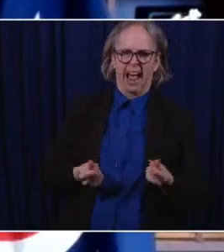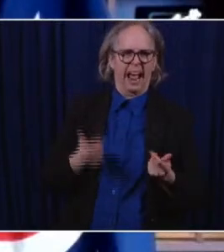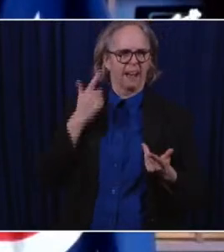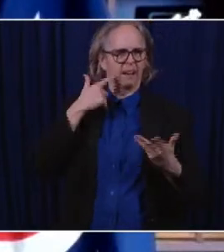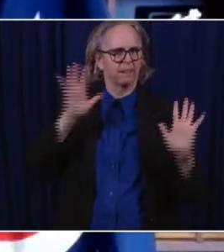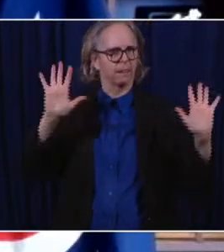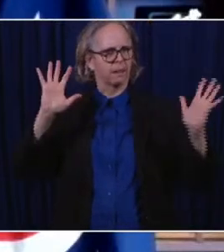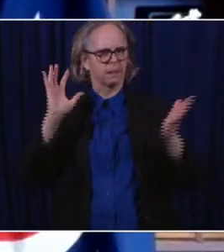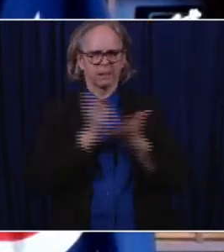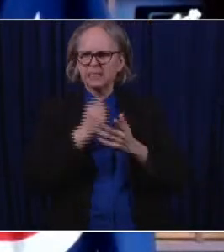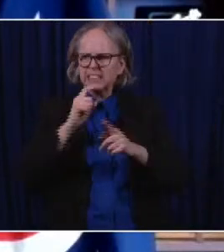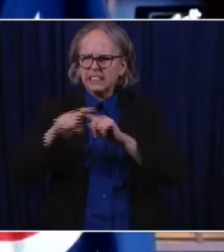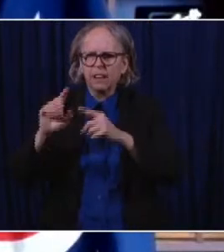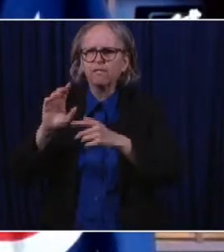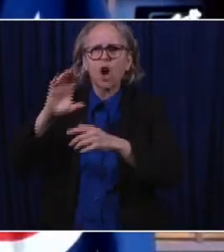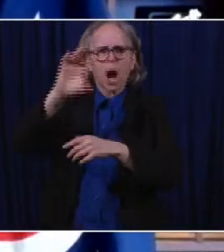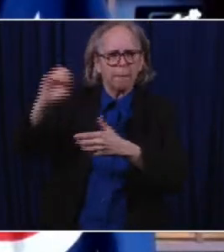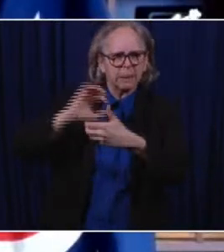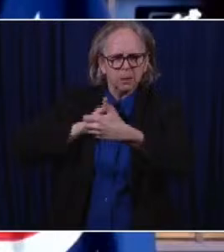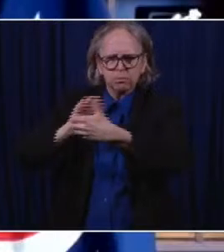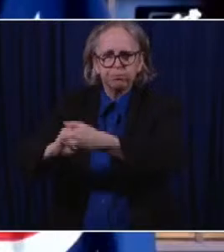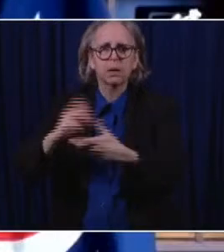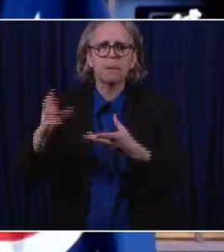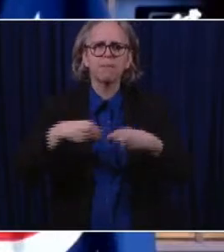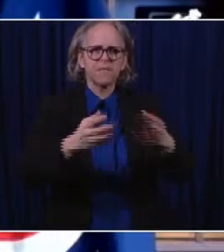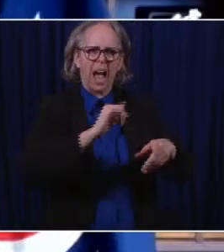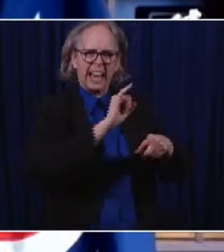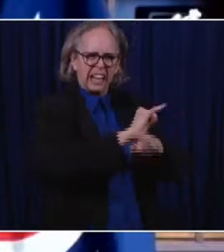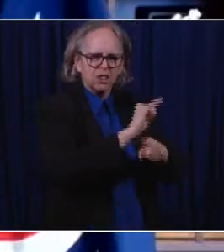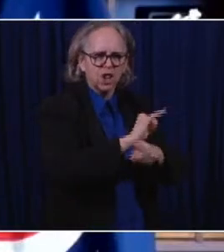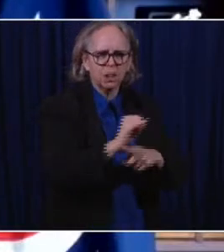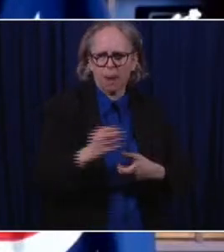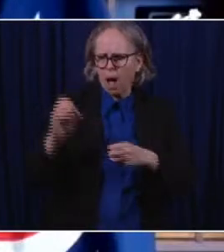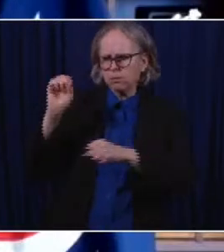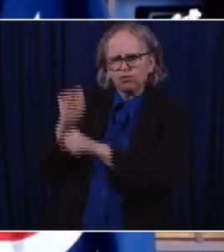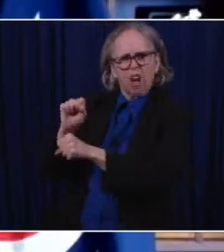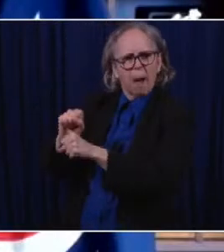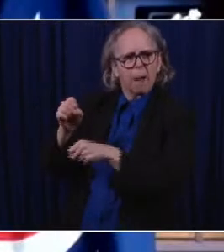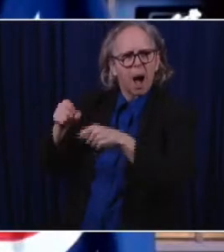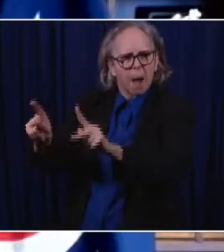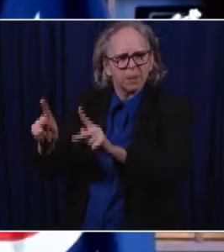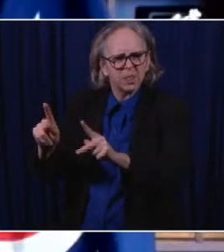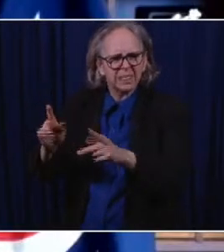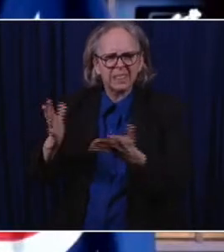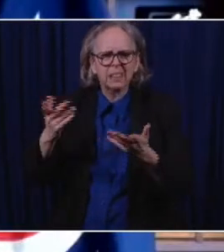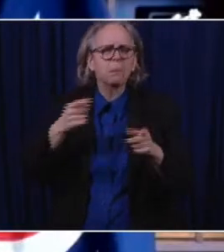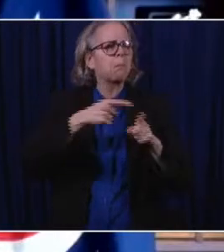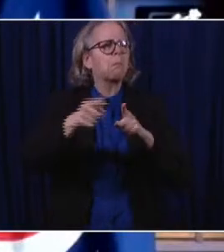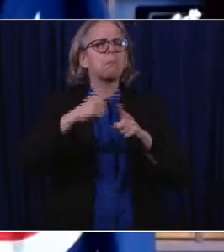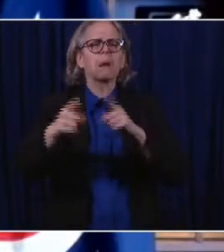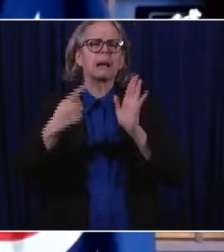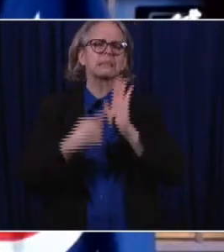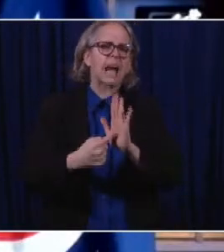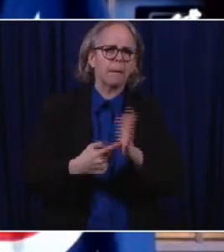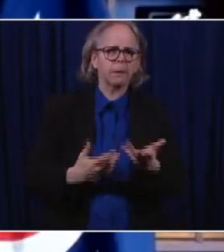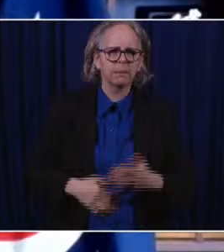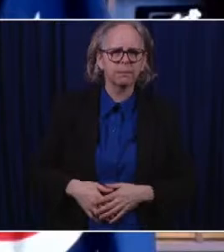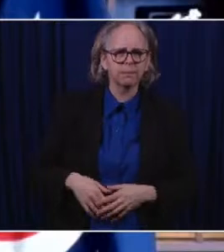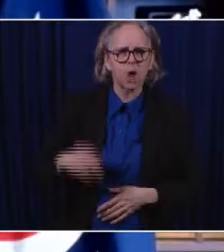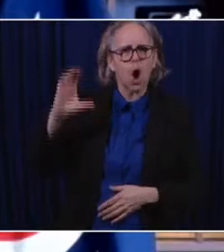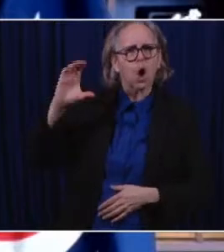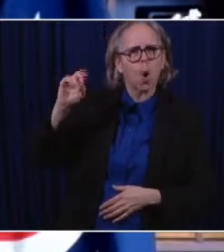as students. And let's face it, when you're talking about things like cybersecurity and coding, high school students can be as